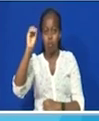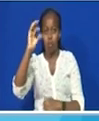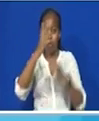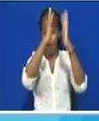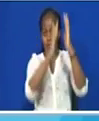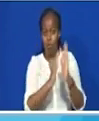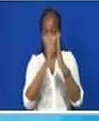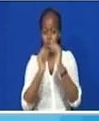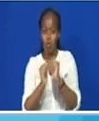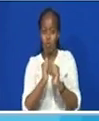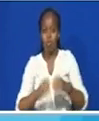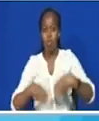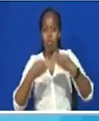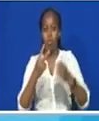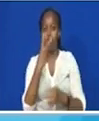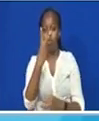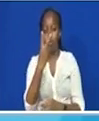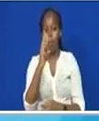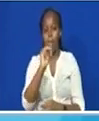which gives us 2 marks.